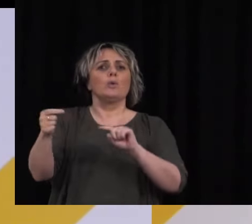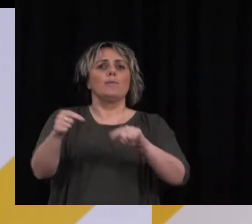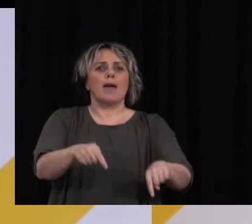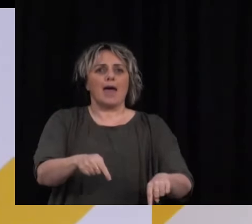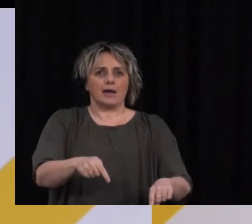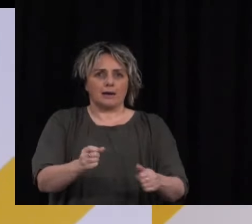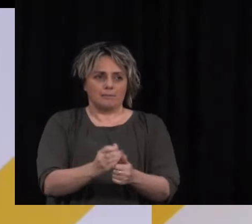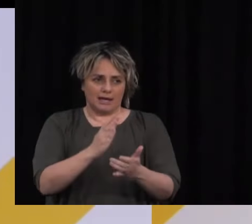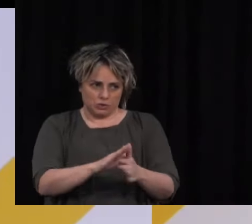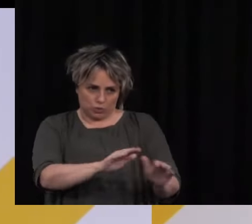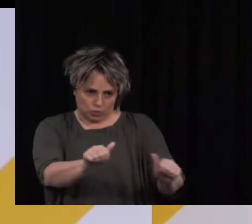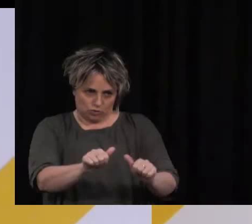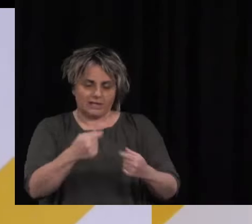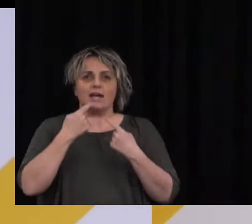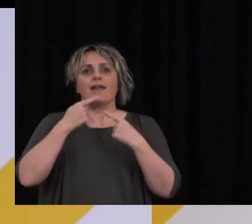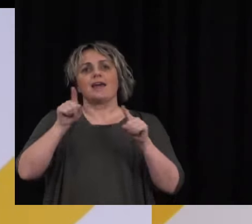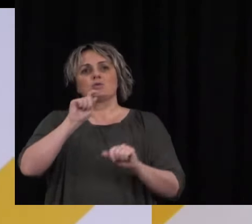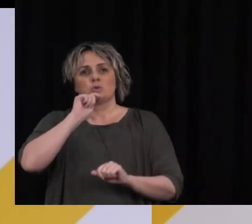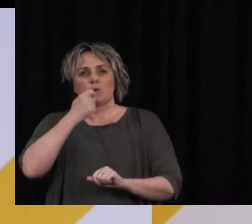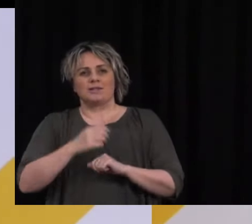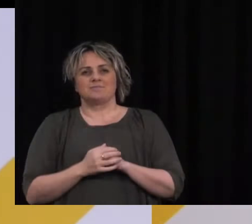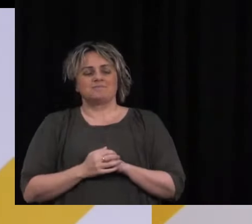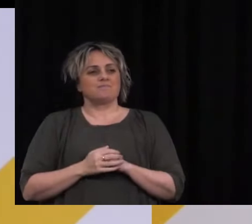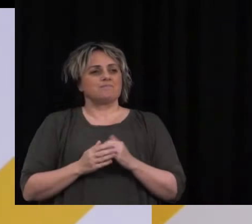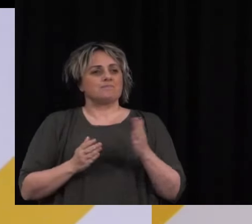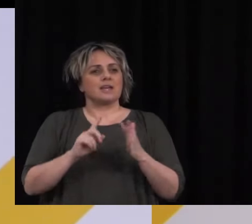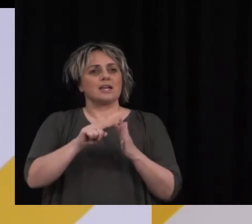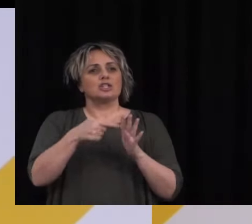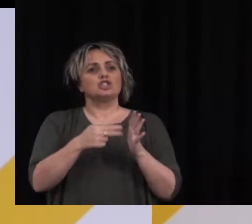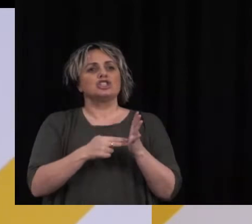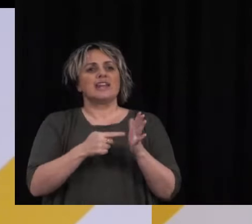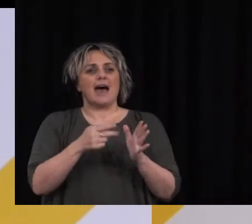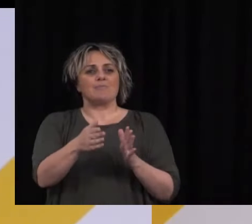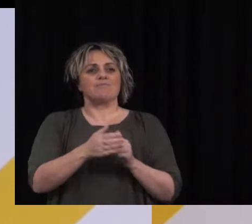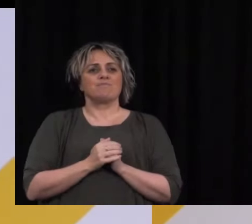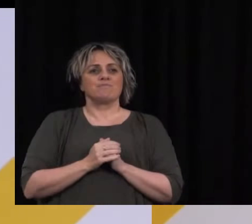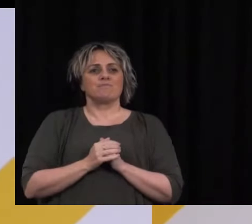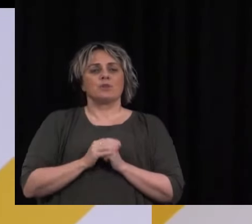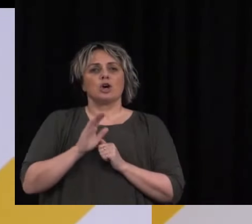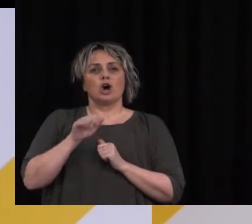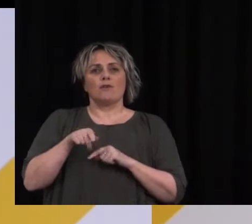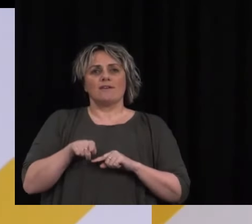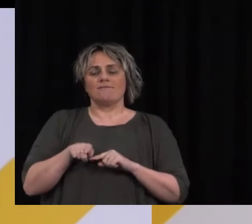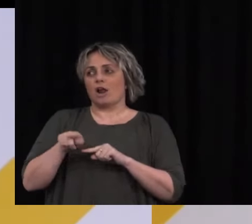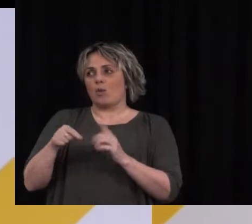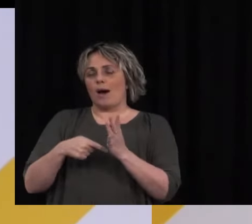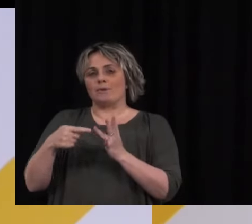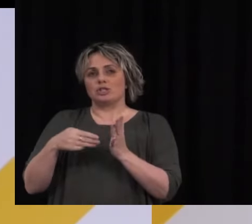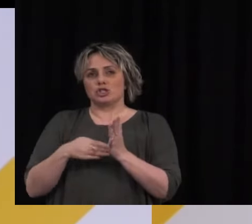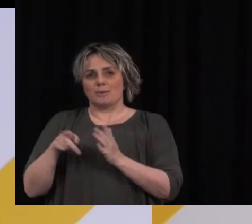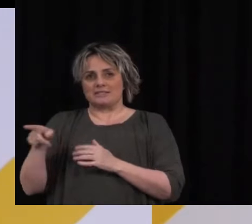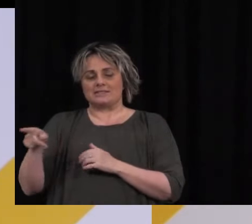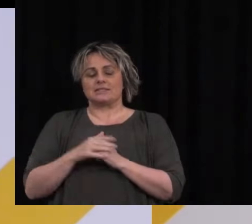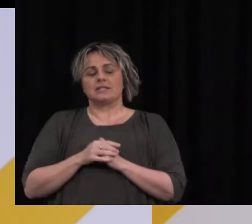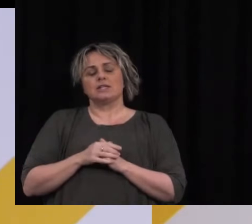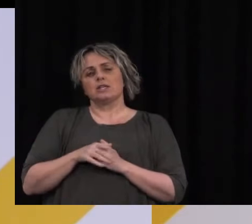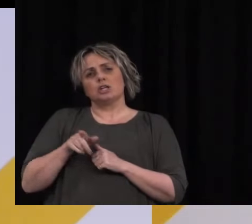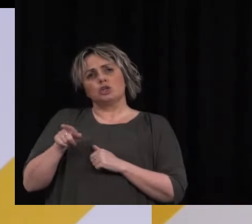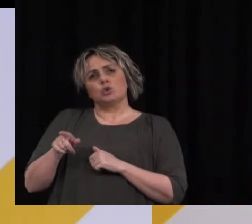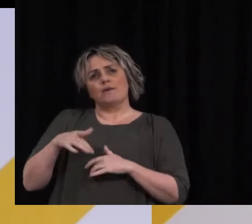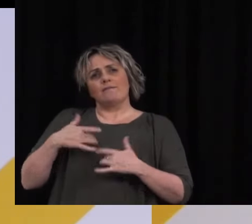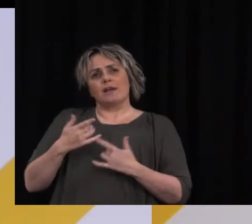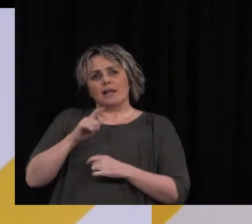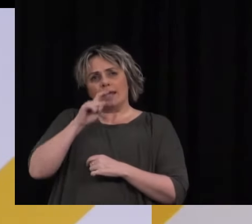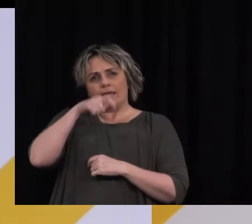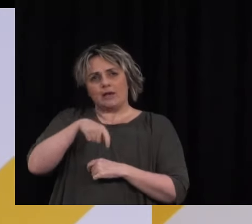more detail. Prime Minister? Gina, I did, and then I'll come across. Just as a follow-up to Thomas's question, do you envisage Kiwis